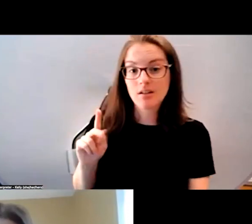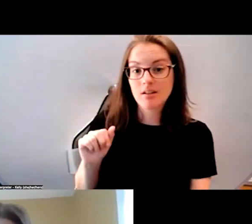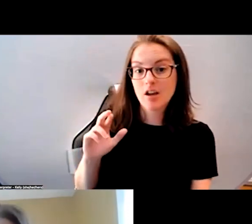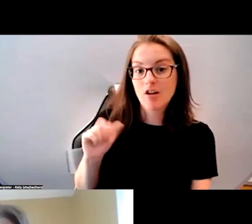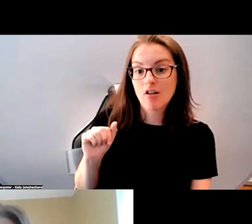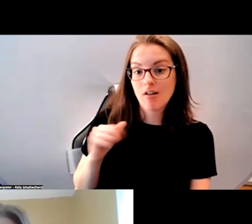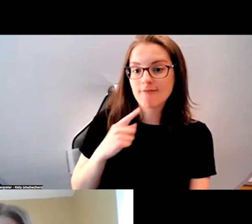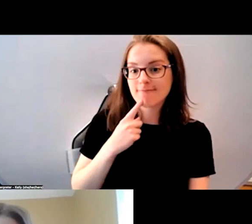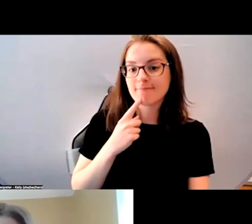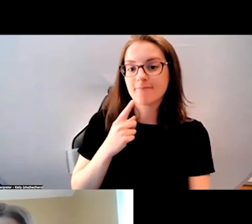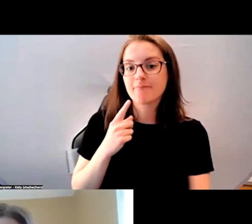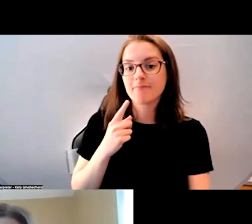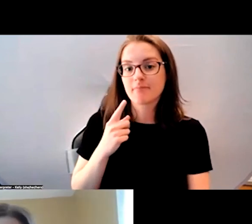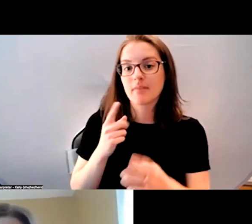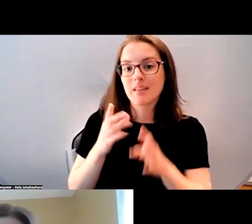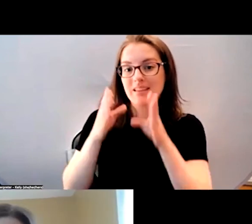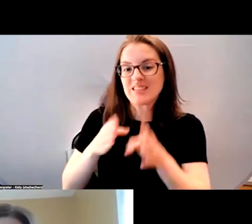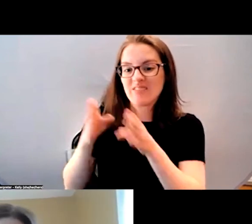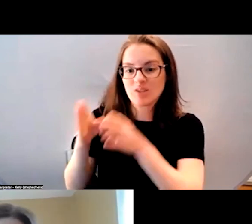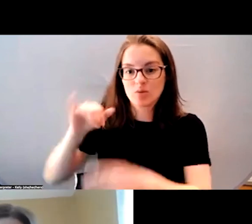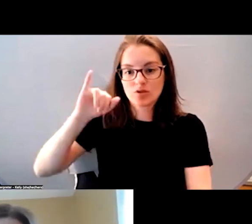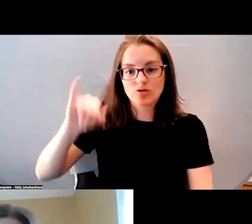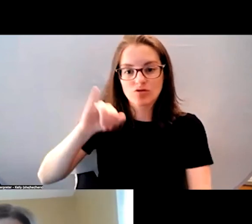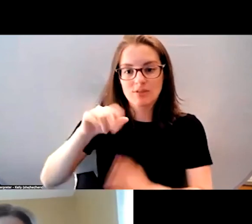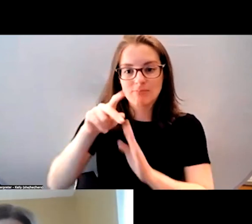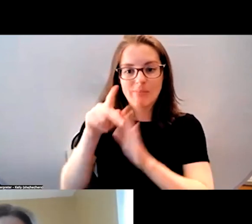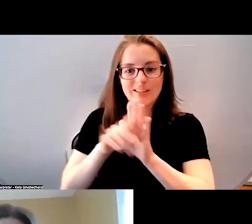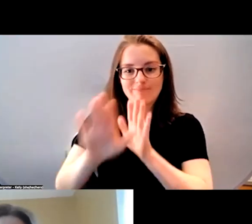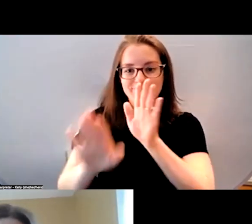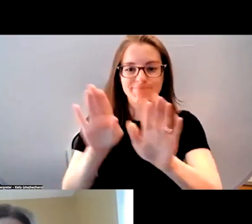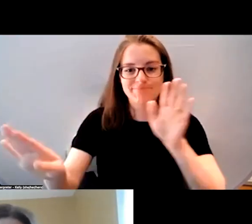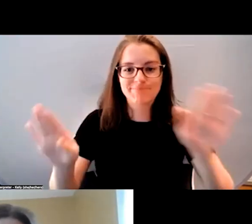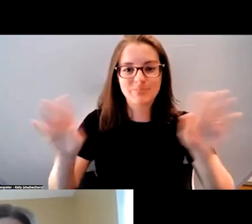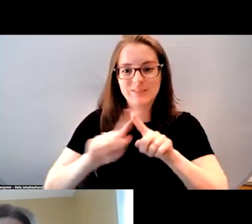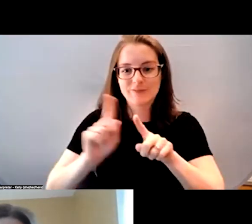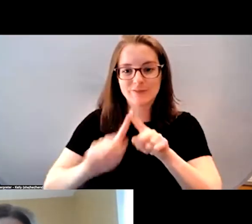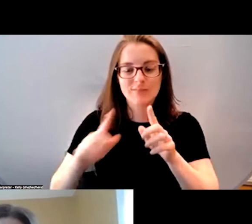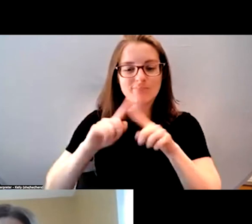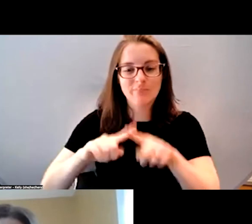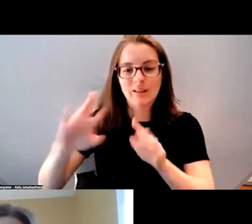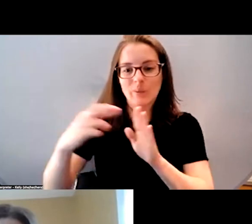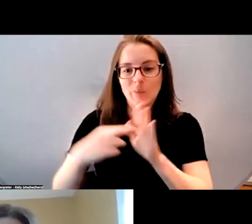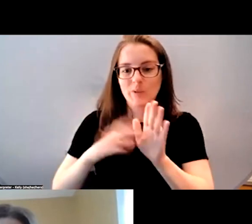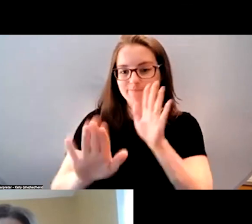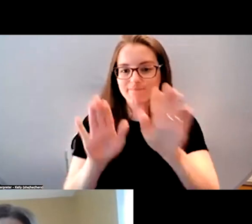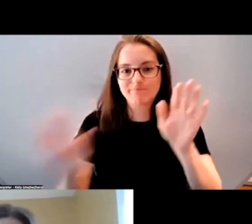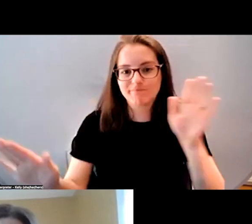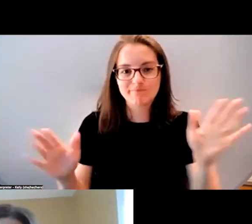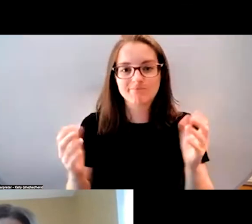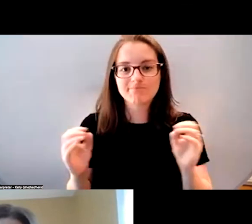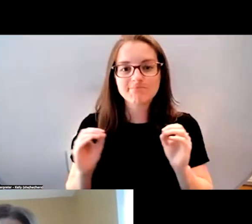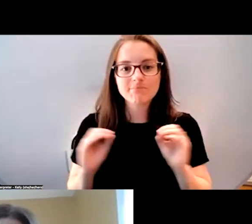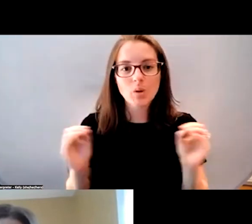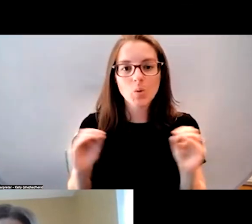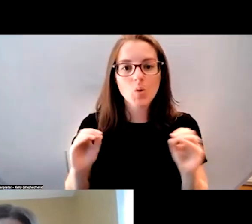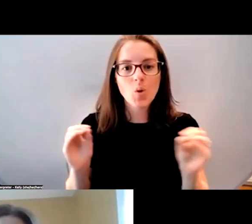Individual insurance policies will probably differ based on the insurance entity. I don't think there's any kind of